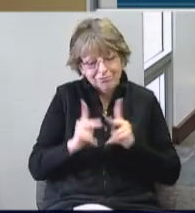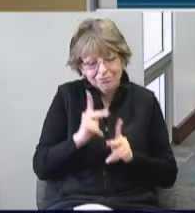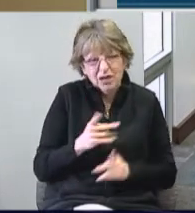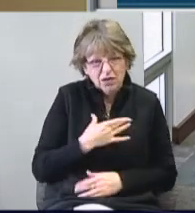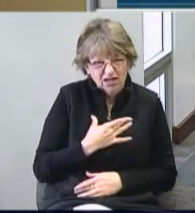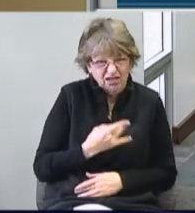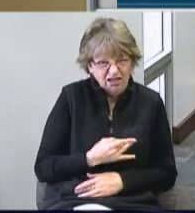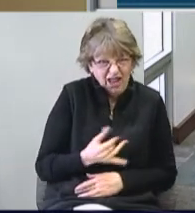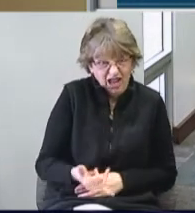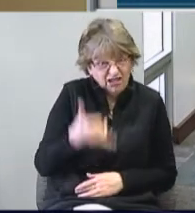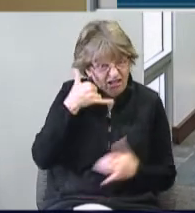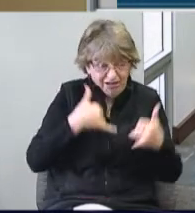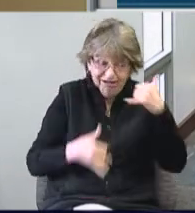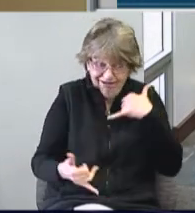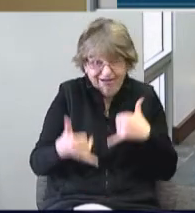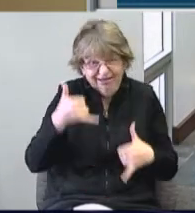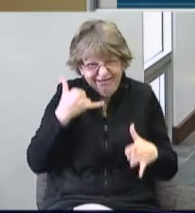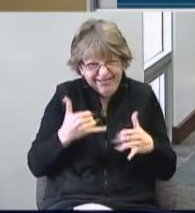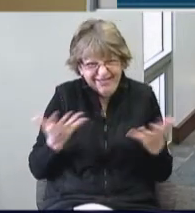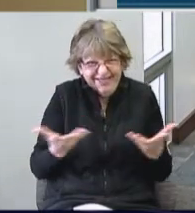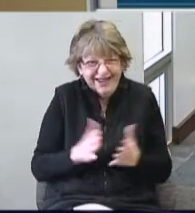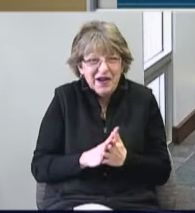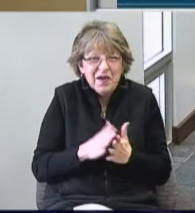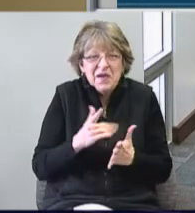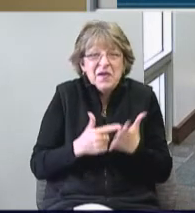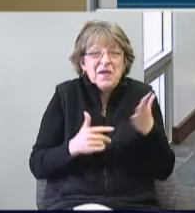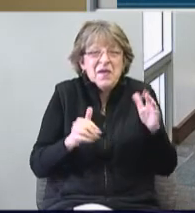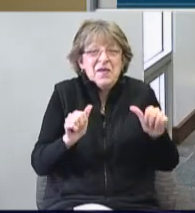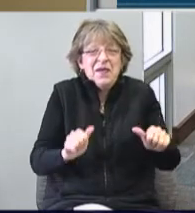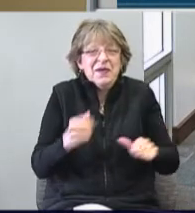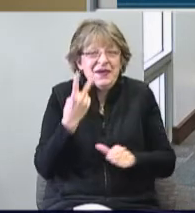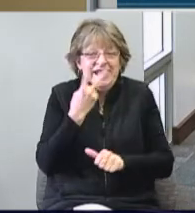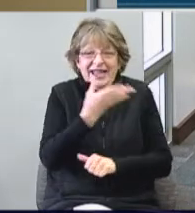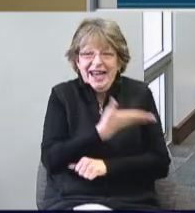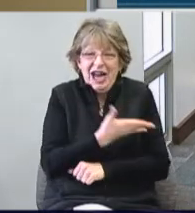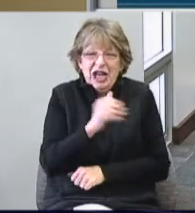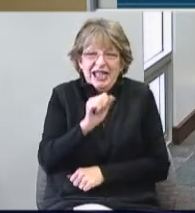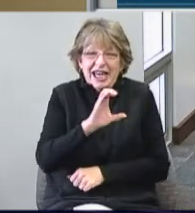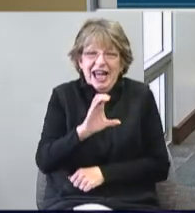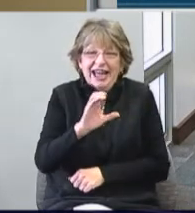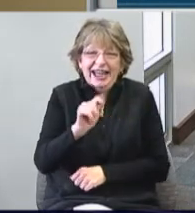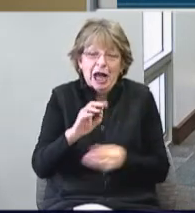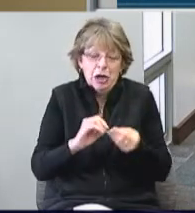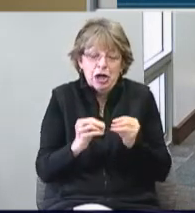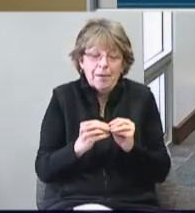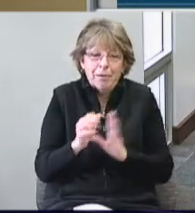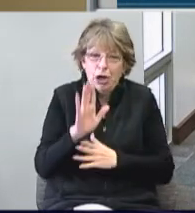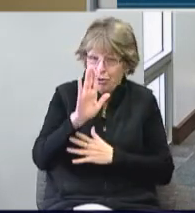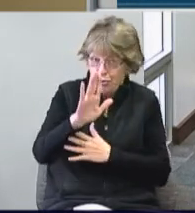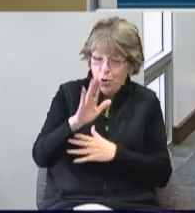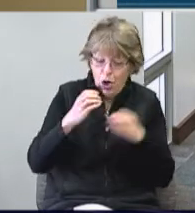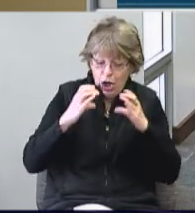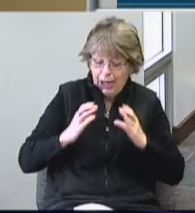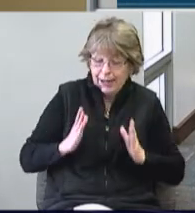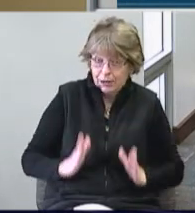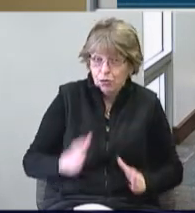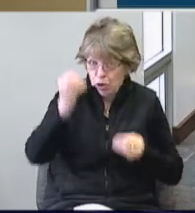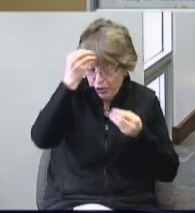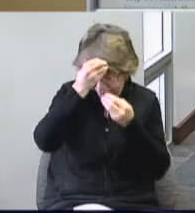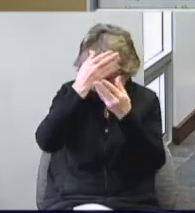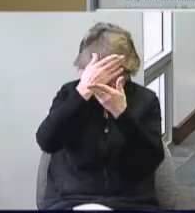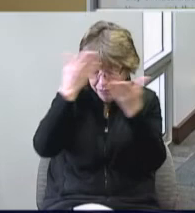sometimes. So what you can see here is your account number, your customer